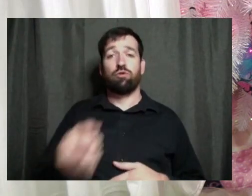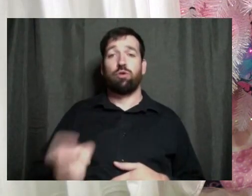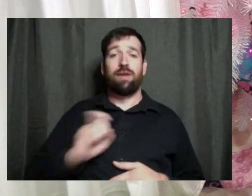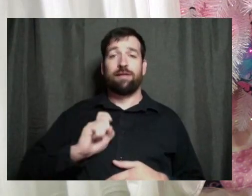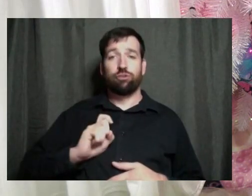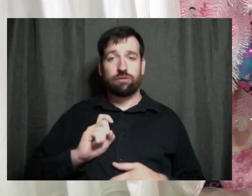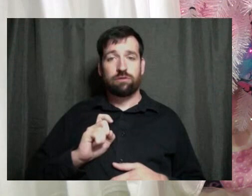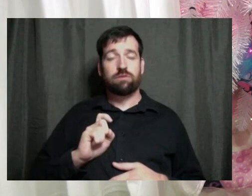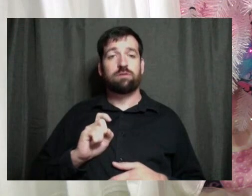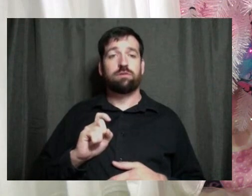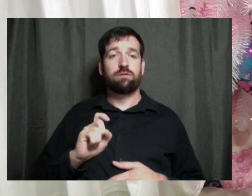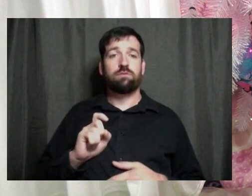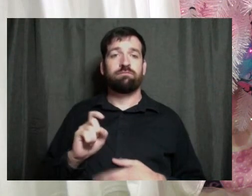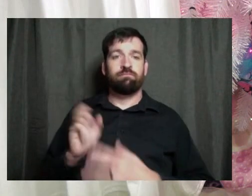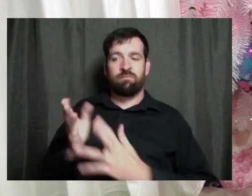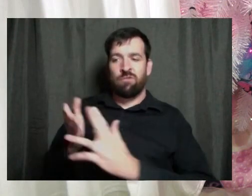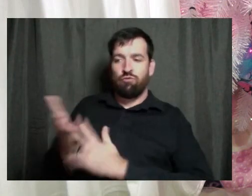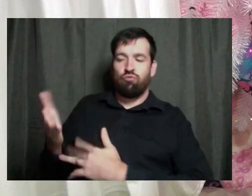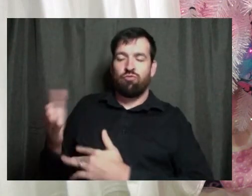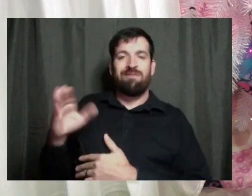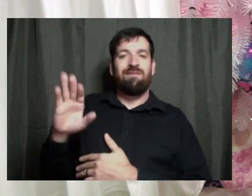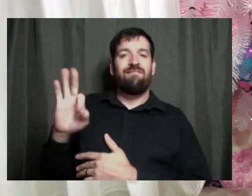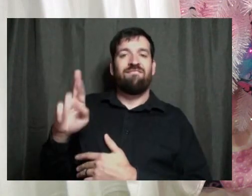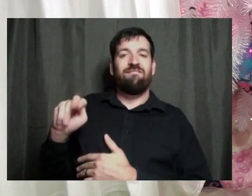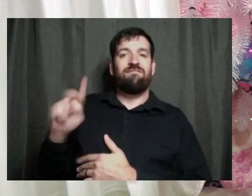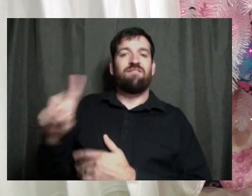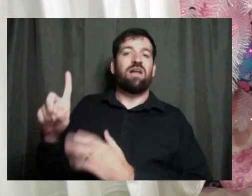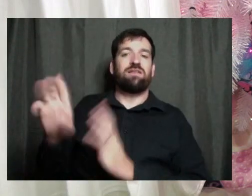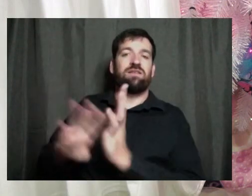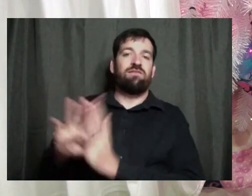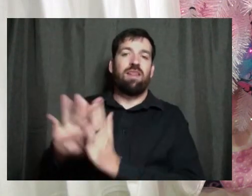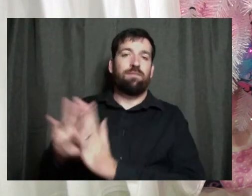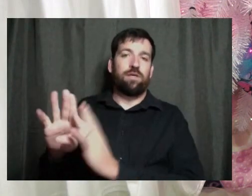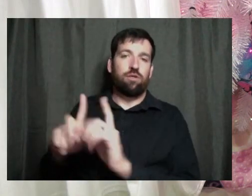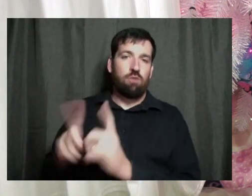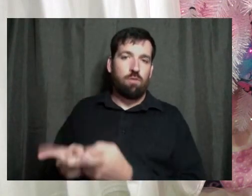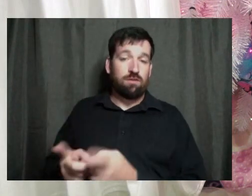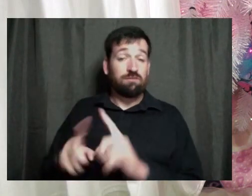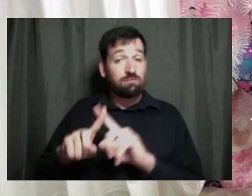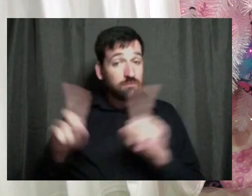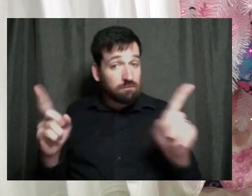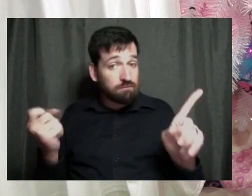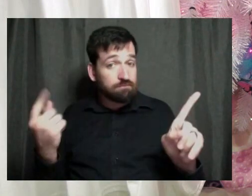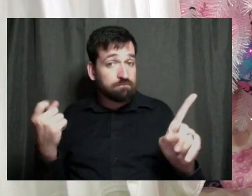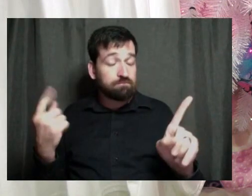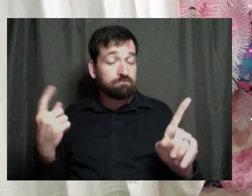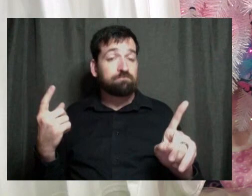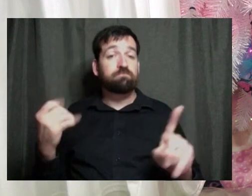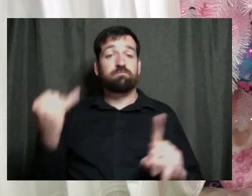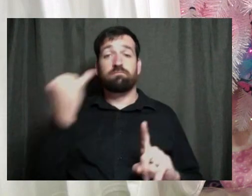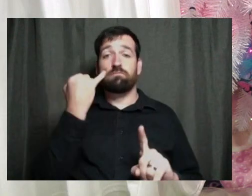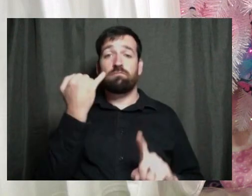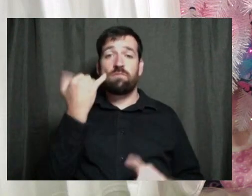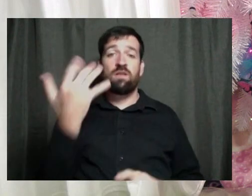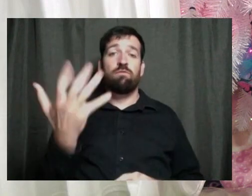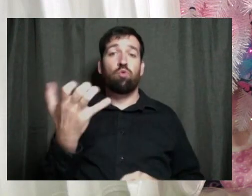through our fund development department. However, if you want to make a